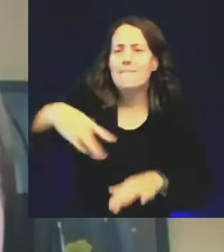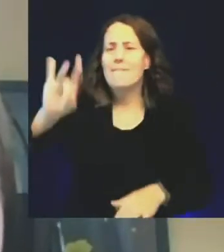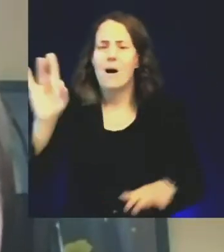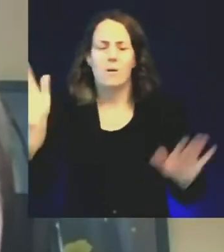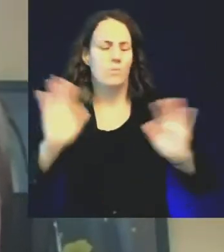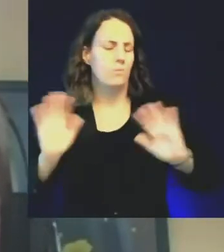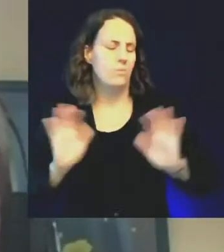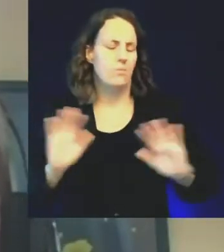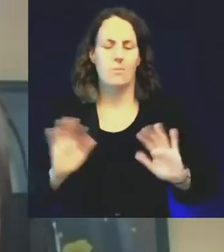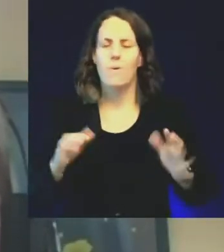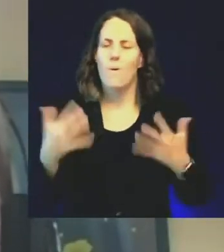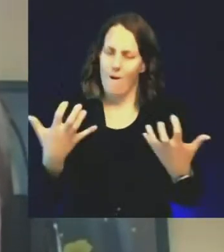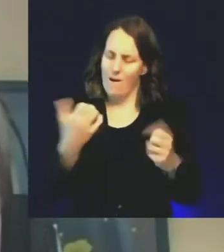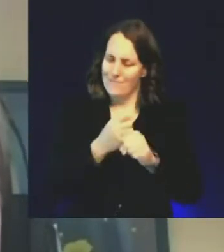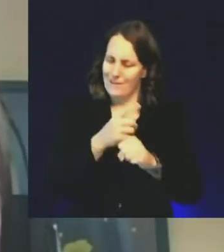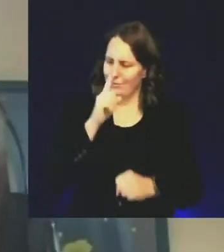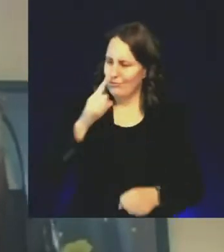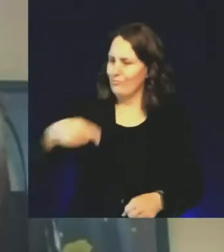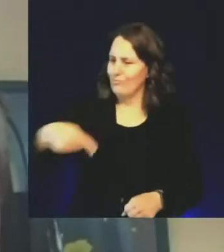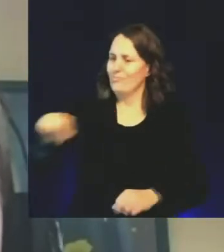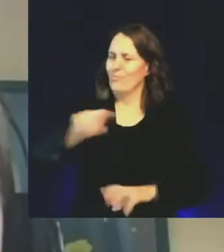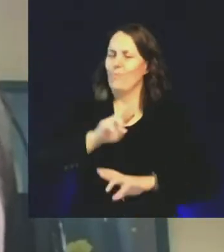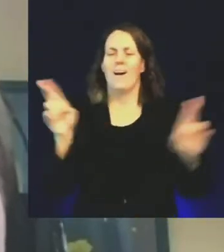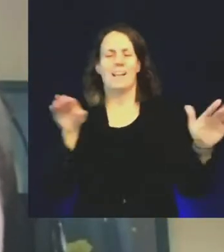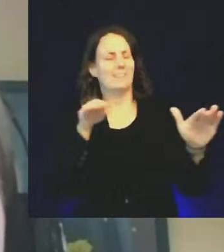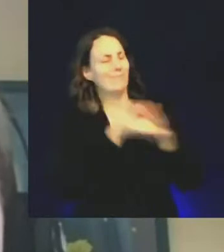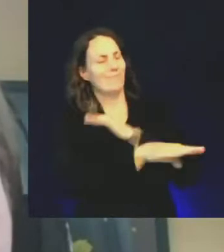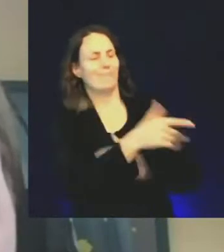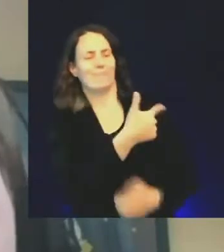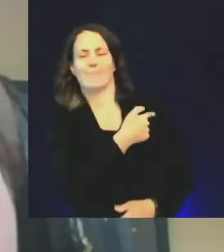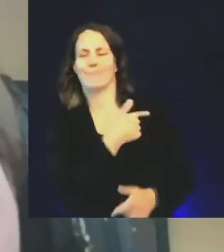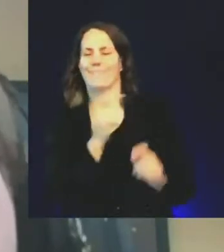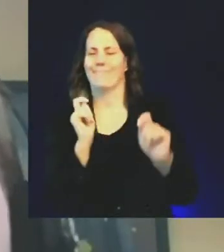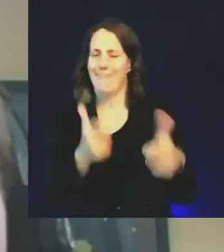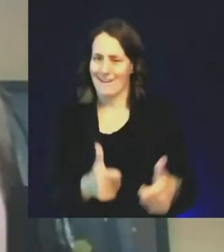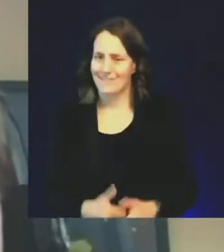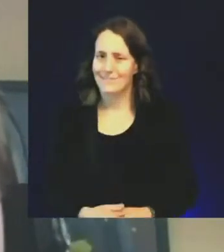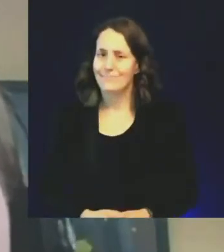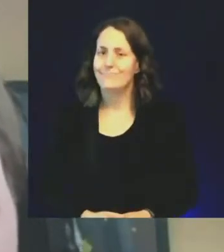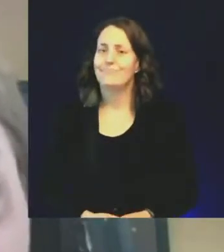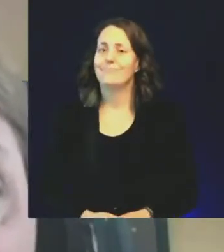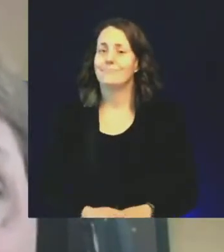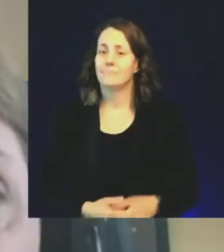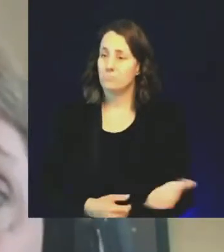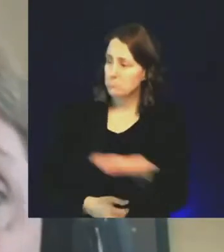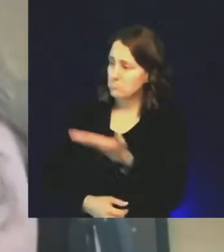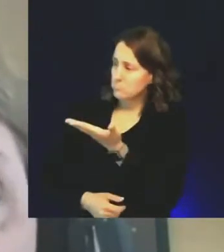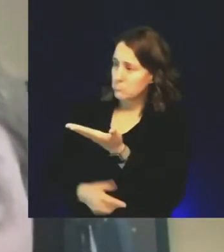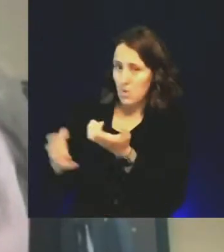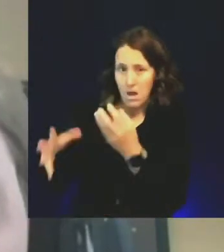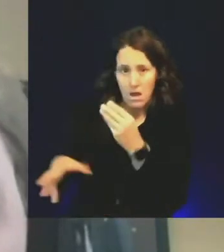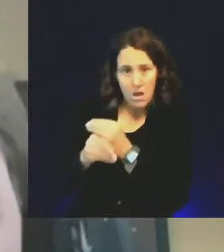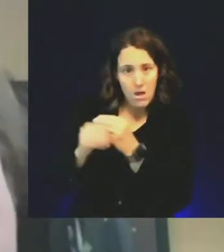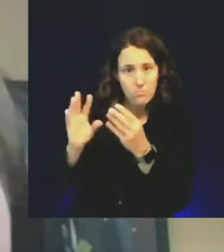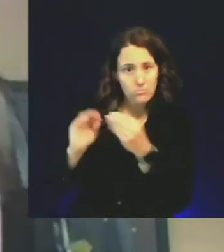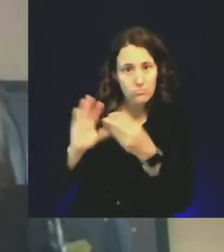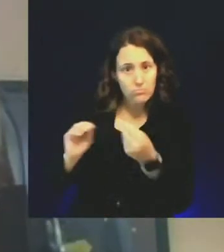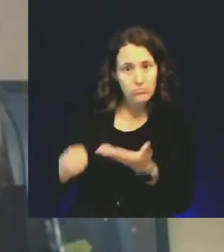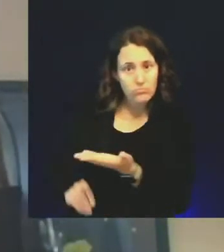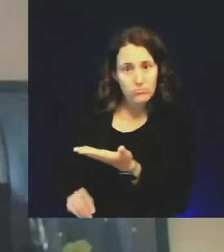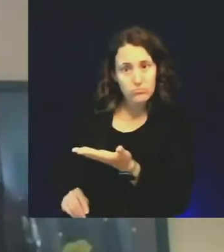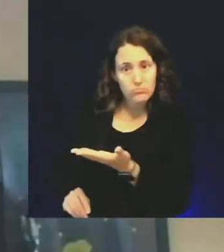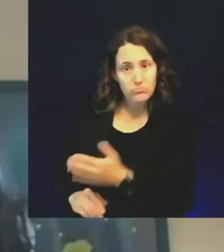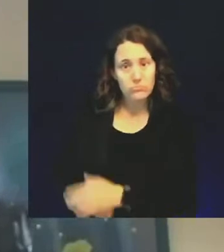make things really convenient and easy. But any other thoughts you have, Dr. Westergaard, on the difference between our 12 to 15-year-olds and 18